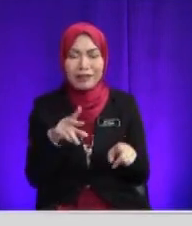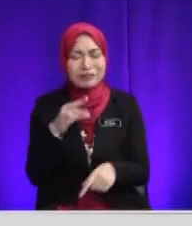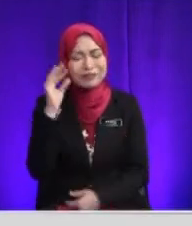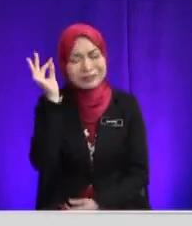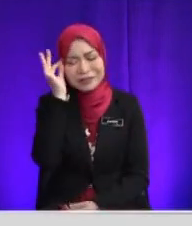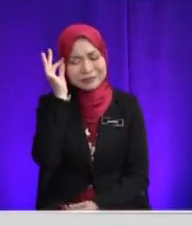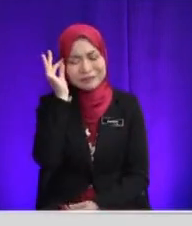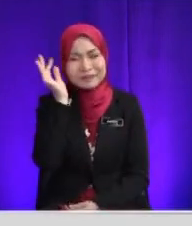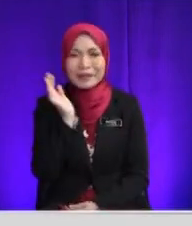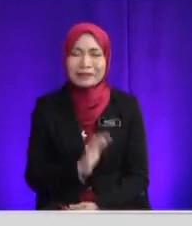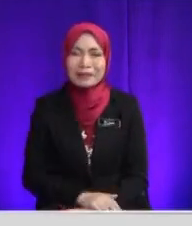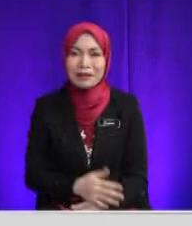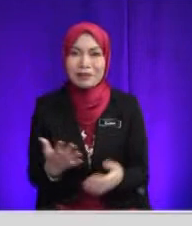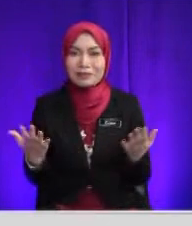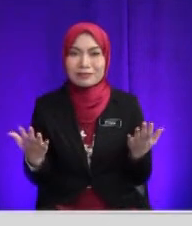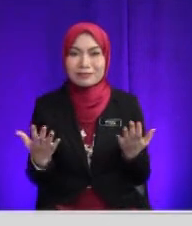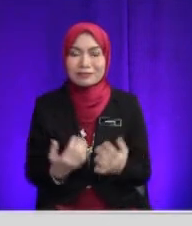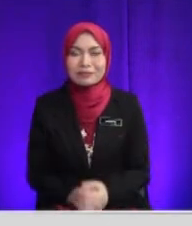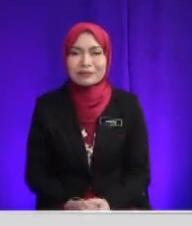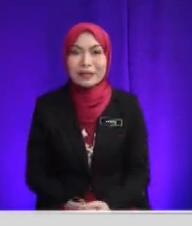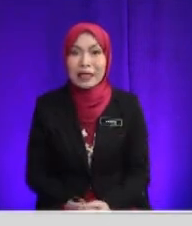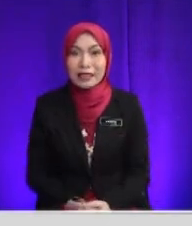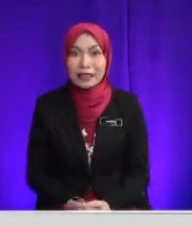phrase not certain?